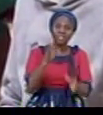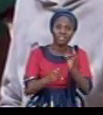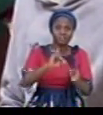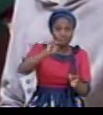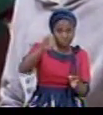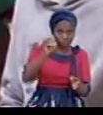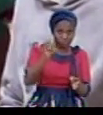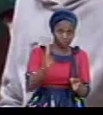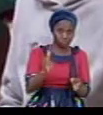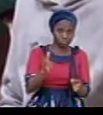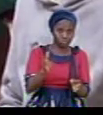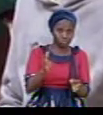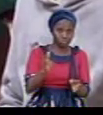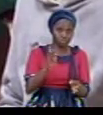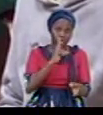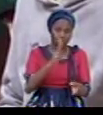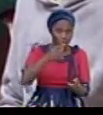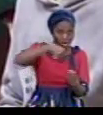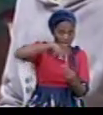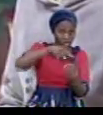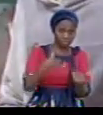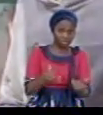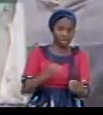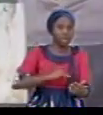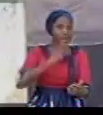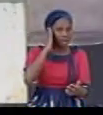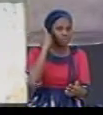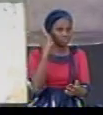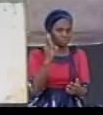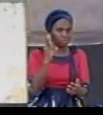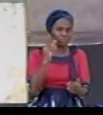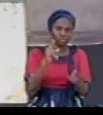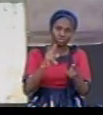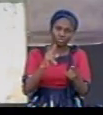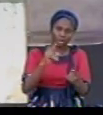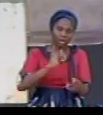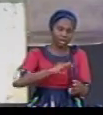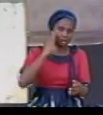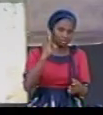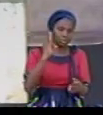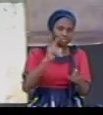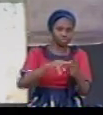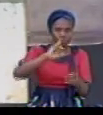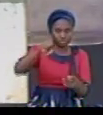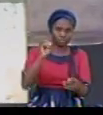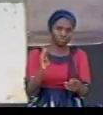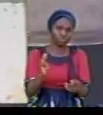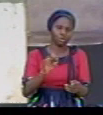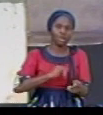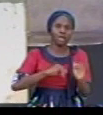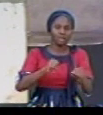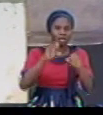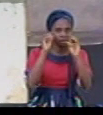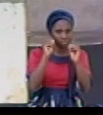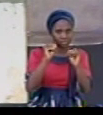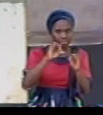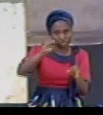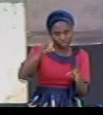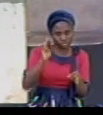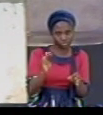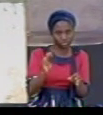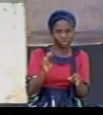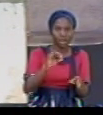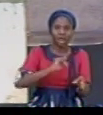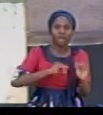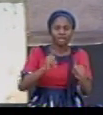around, I could preach to Job. I can teach Job. I can pray for Job. I can